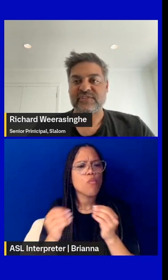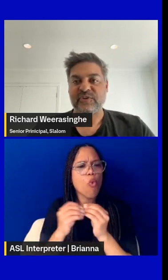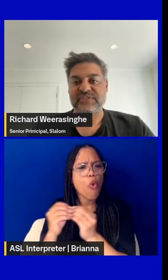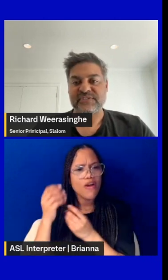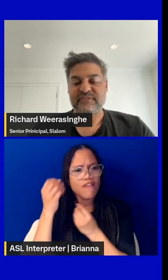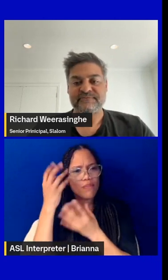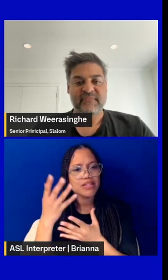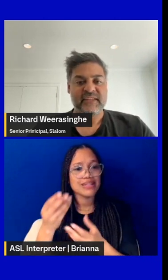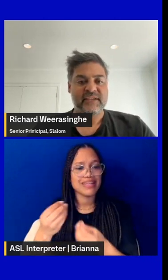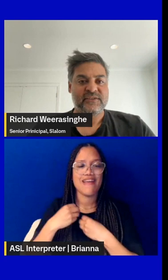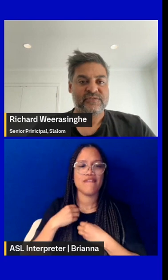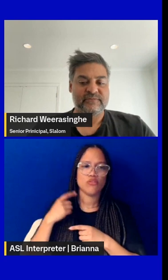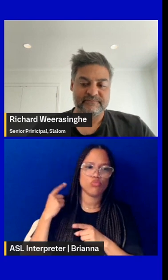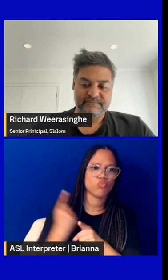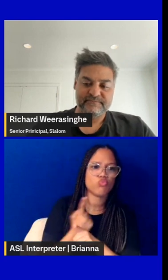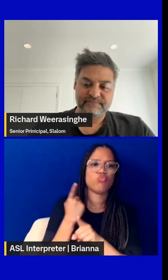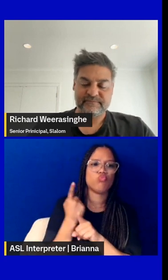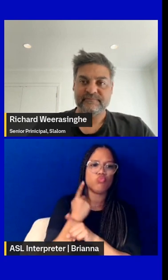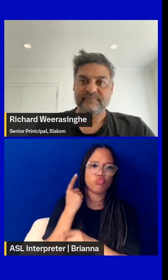accurate responses.